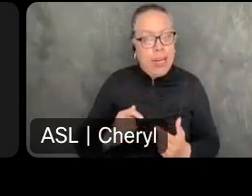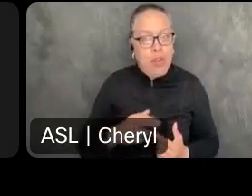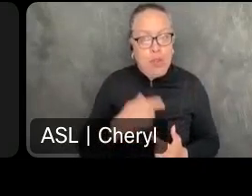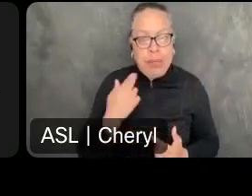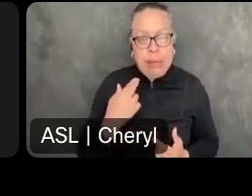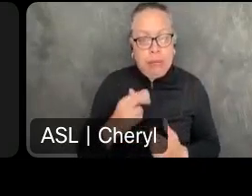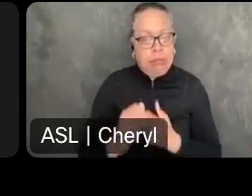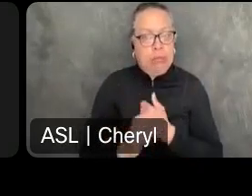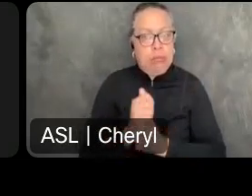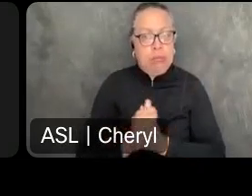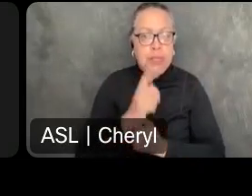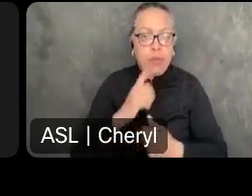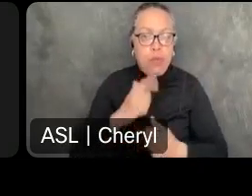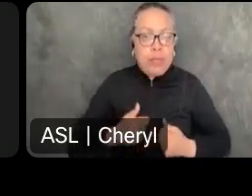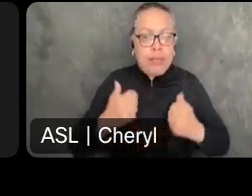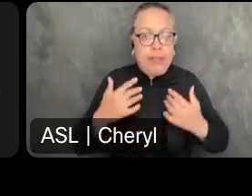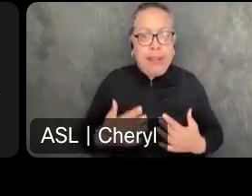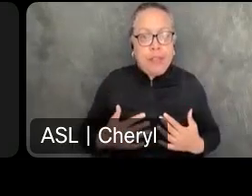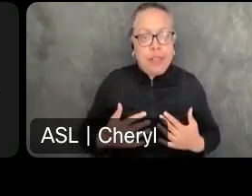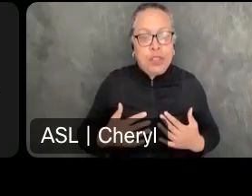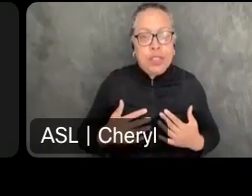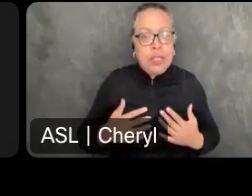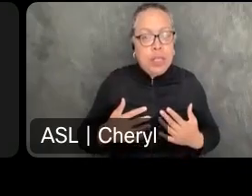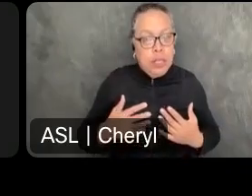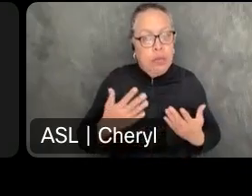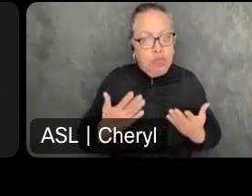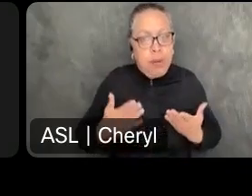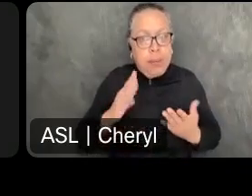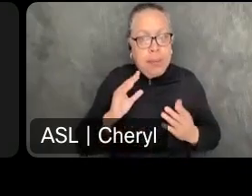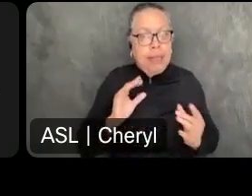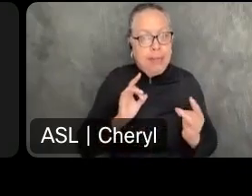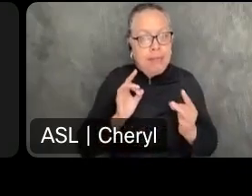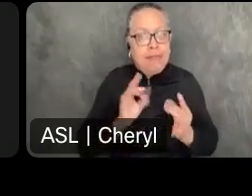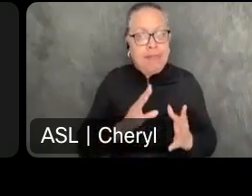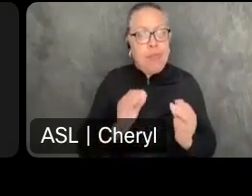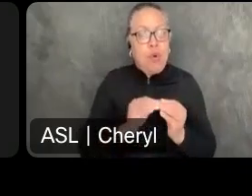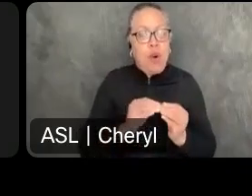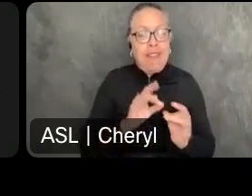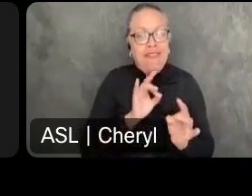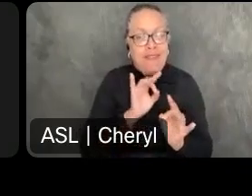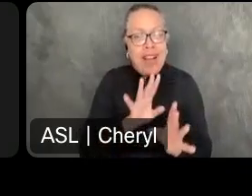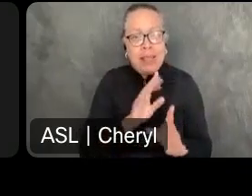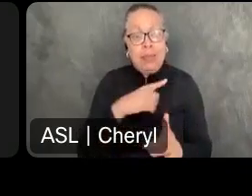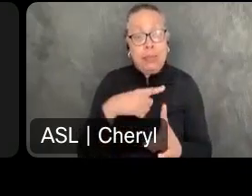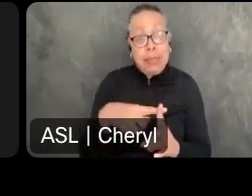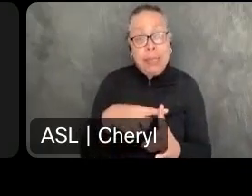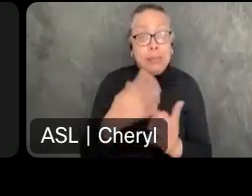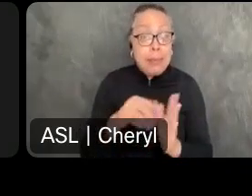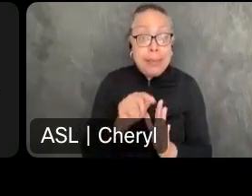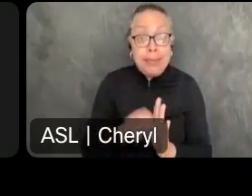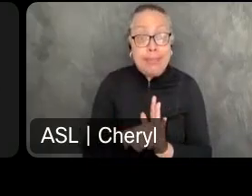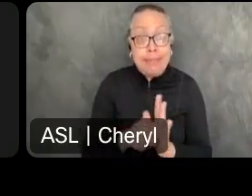risk for escalating violence, including being killed by an abusive